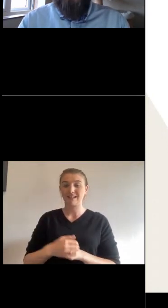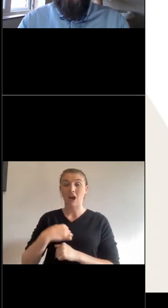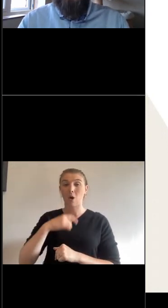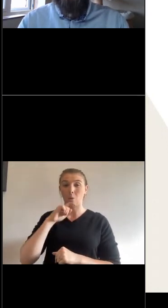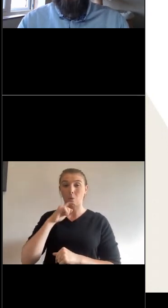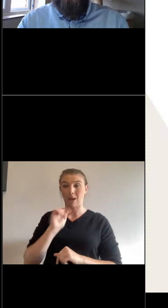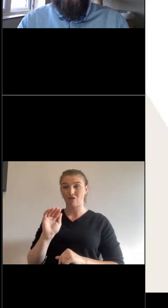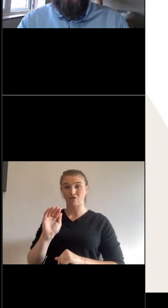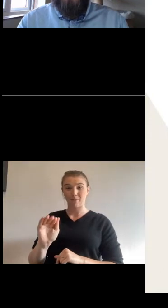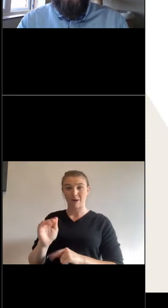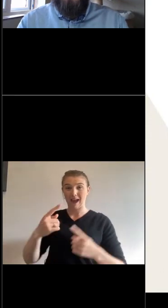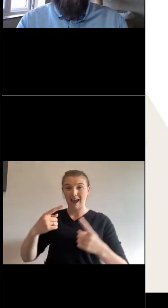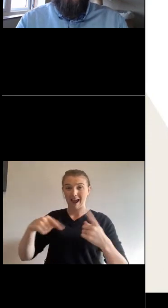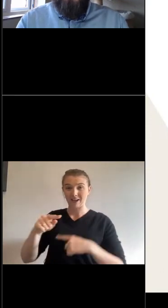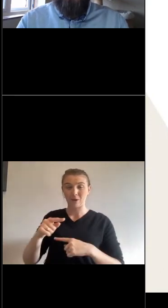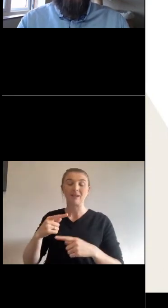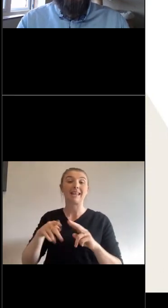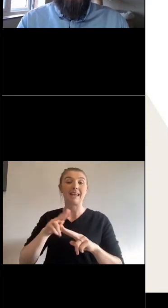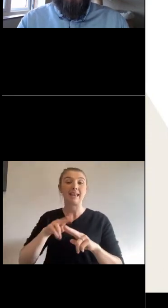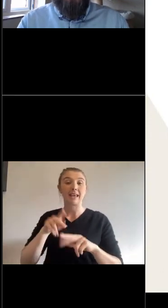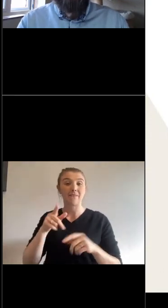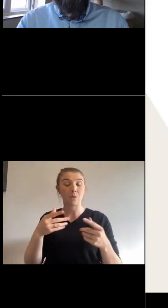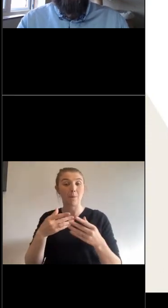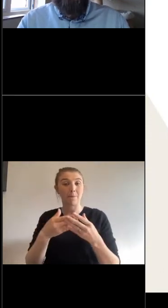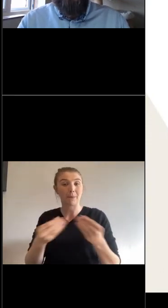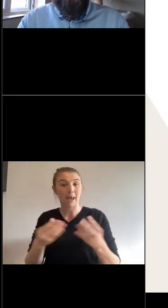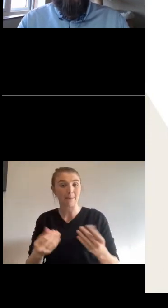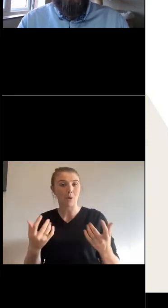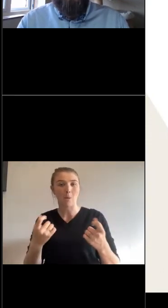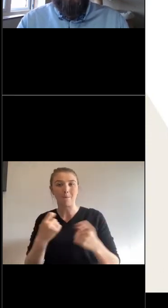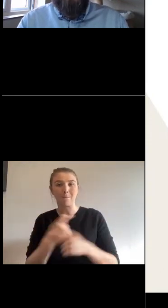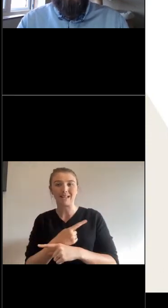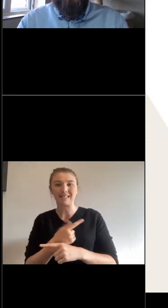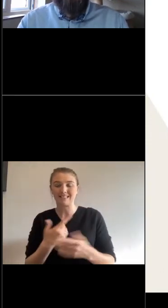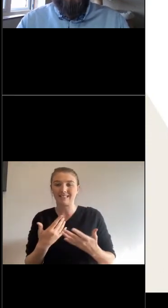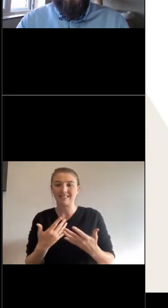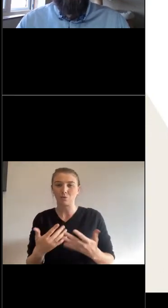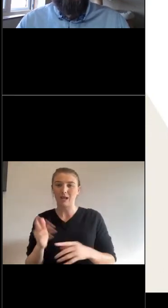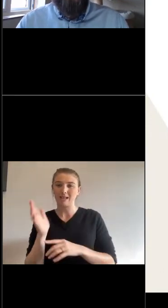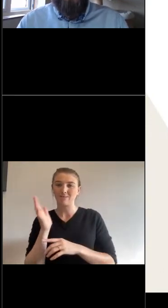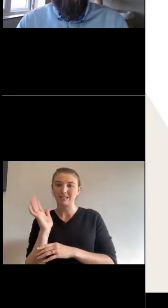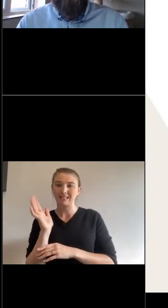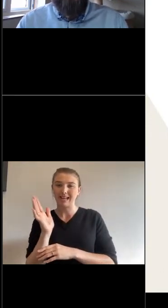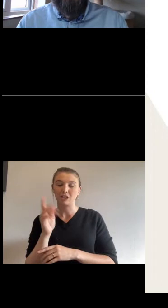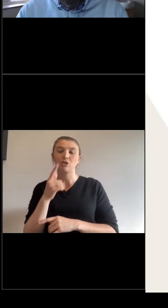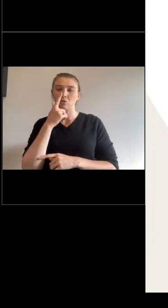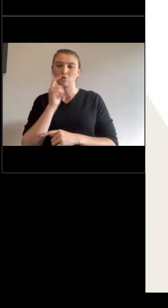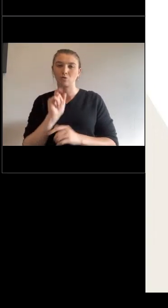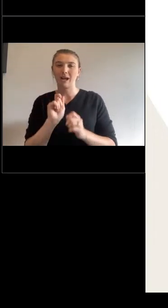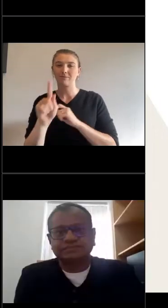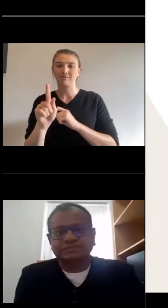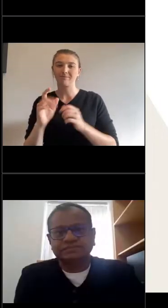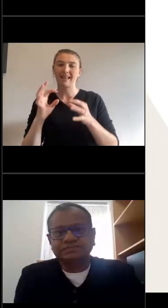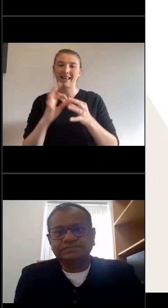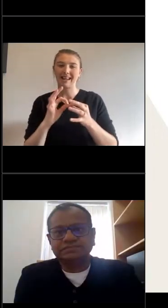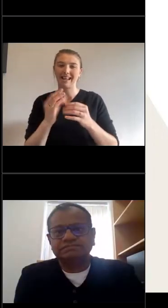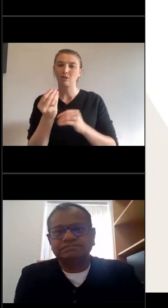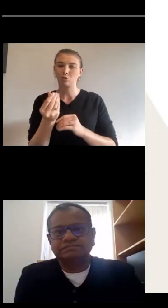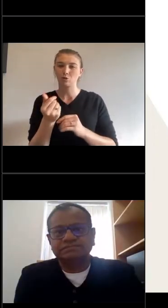missed any part of this, if you'd like to see it again, we will send you a link to the recorded version of this presentation. It will be in your inbox in a couple of days'